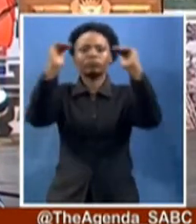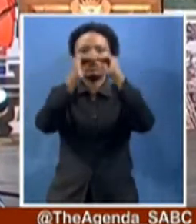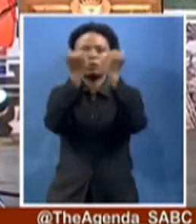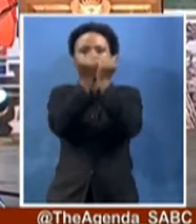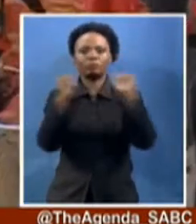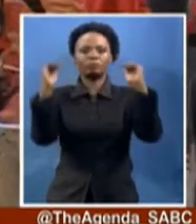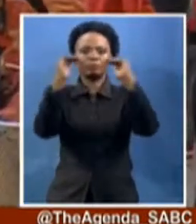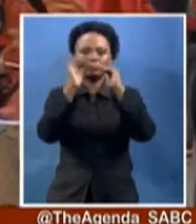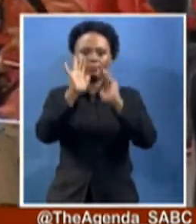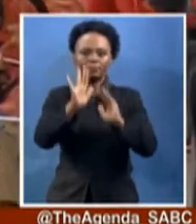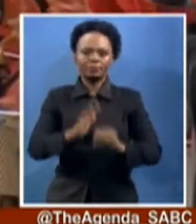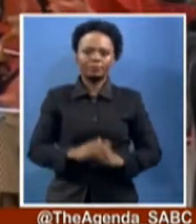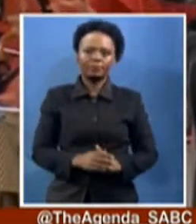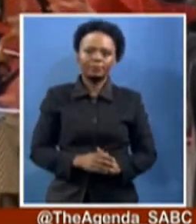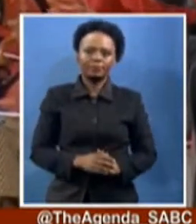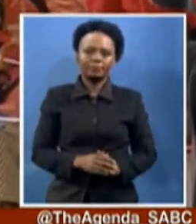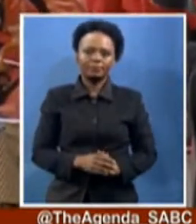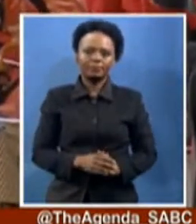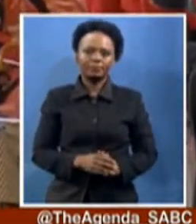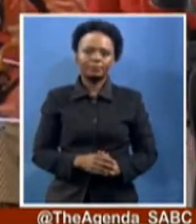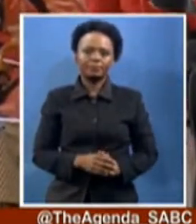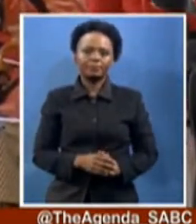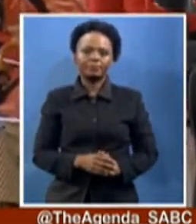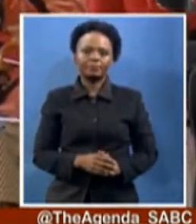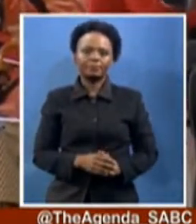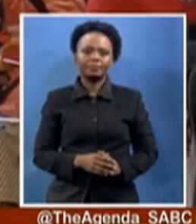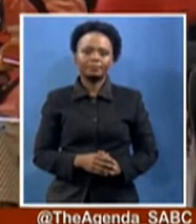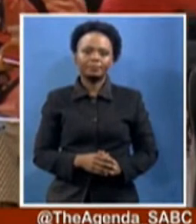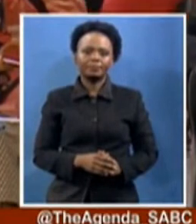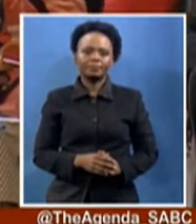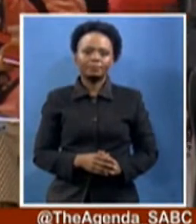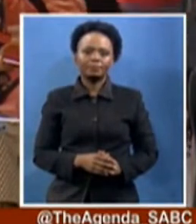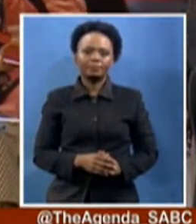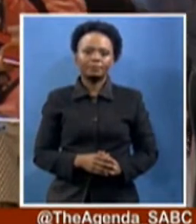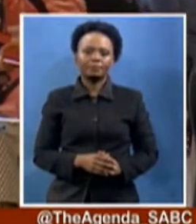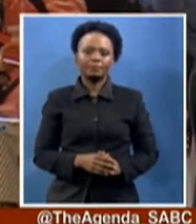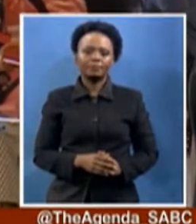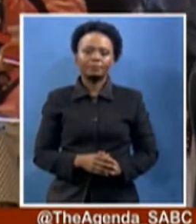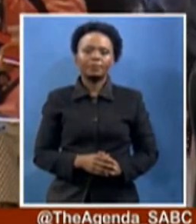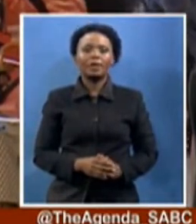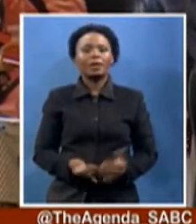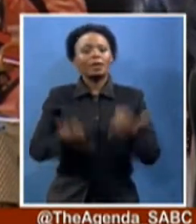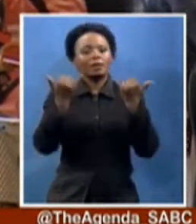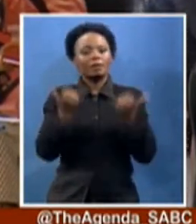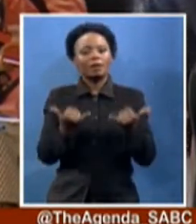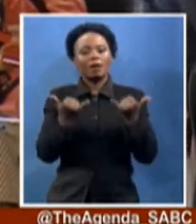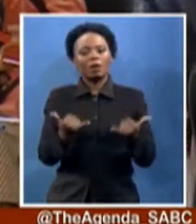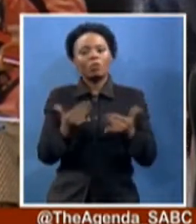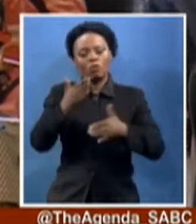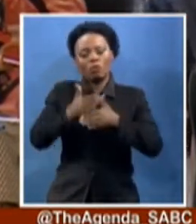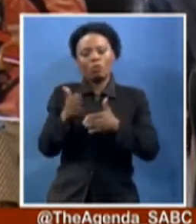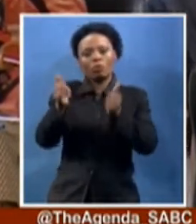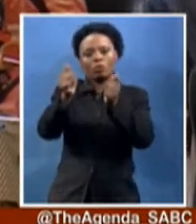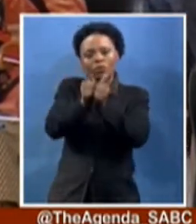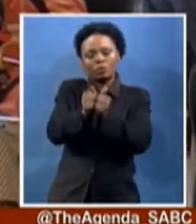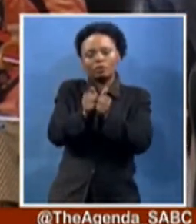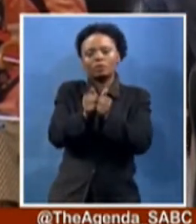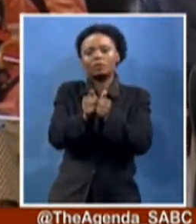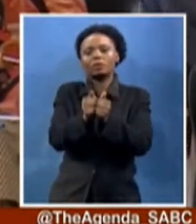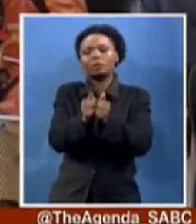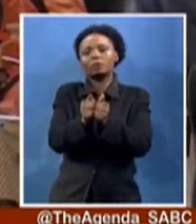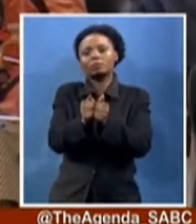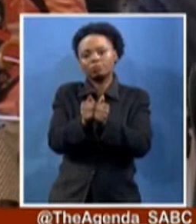On this, we will have our colleague, on behalf of the Minister of